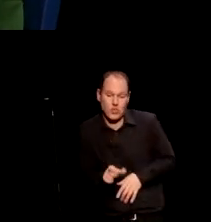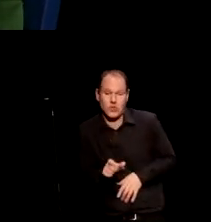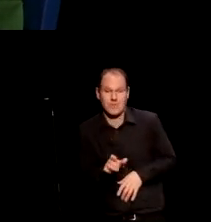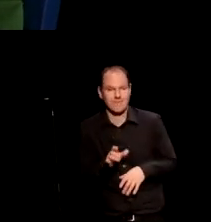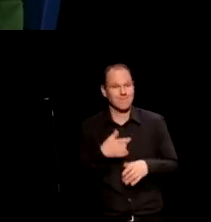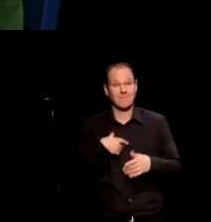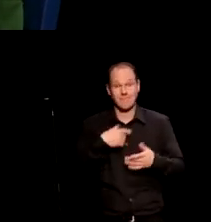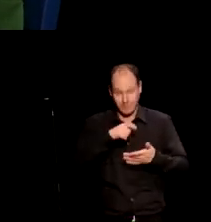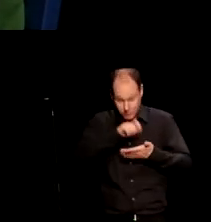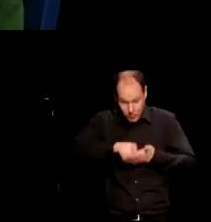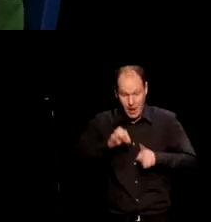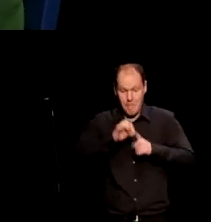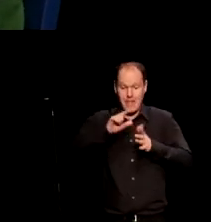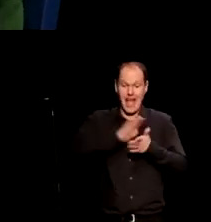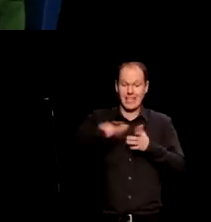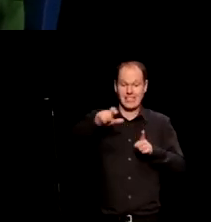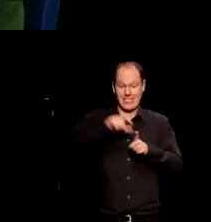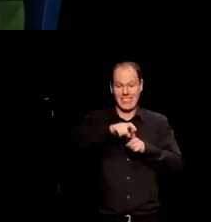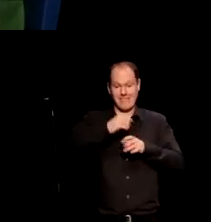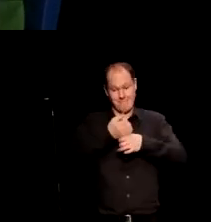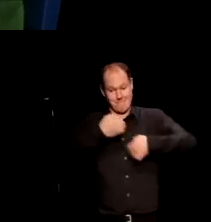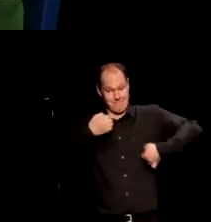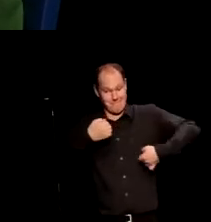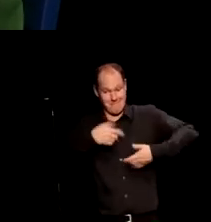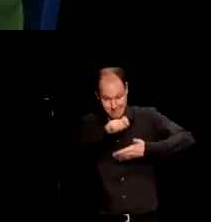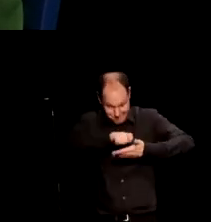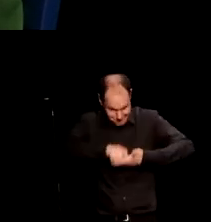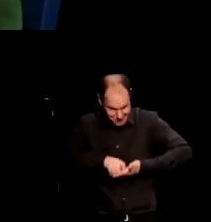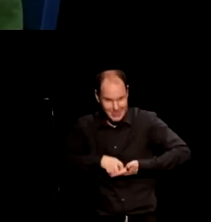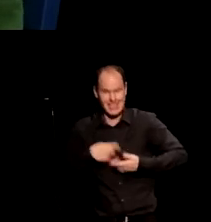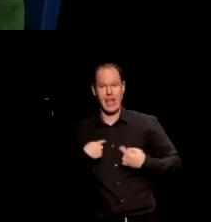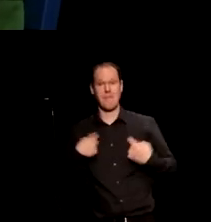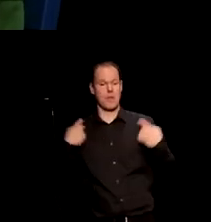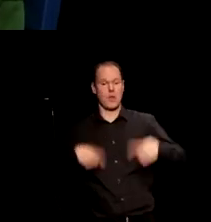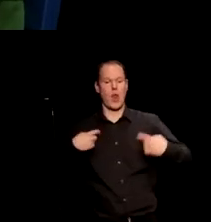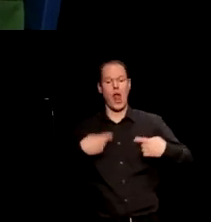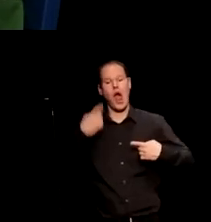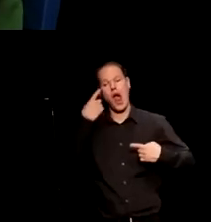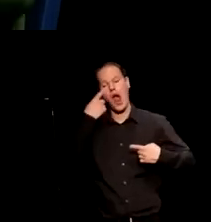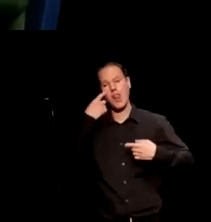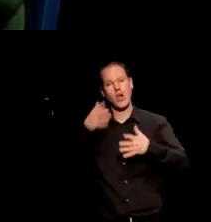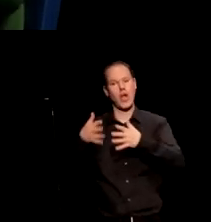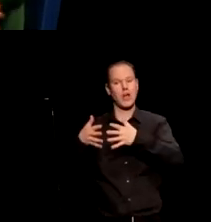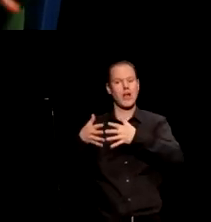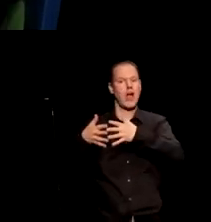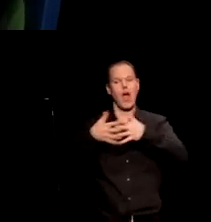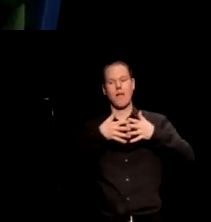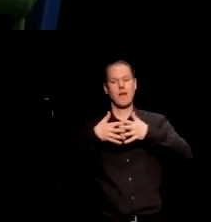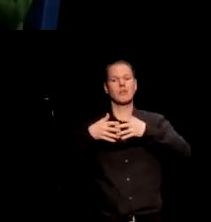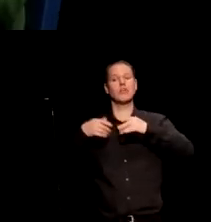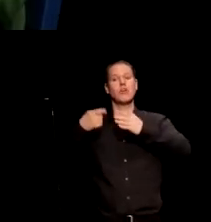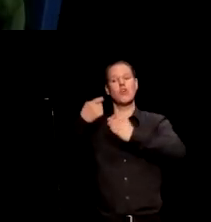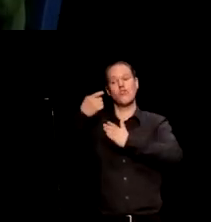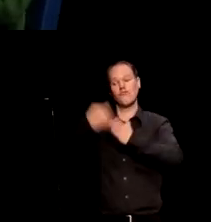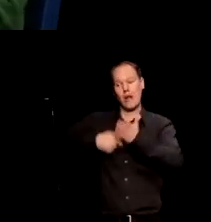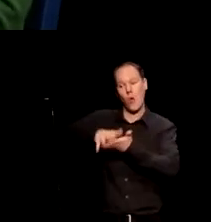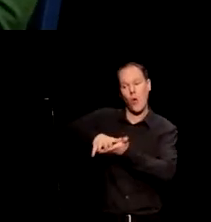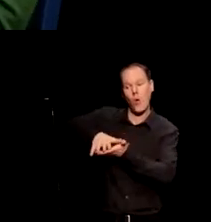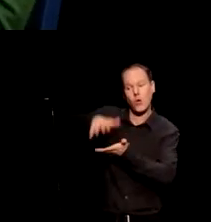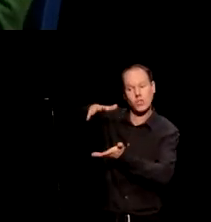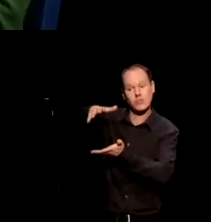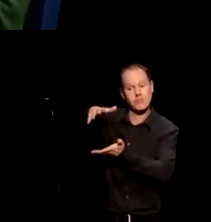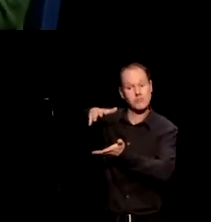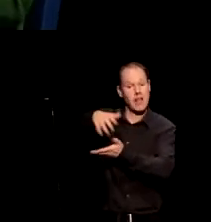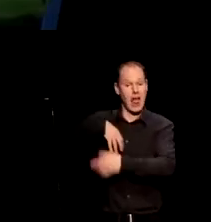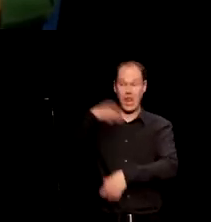wrote a whole PhD thesis thinking that I couldn't look at official government, US government records, because they were all in Washington, and I had no idea that they were in the